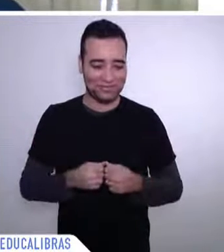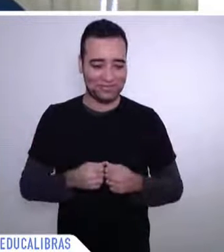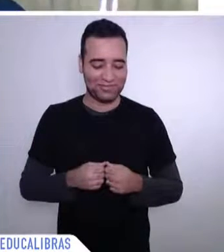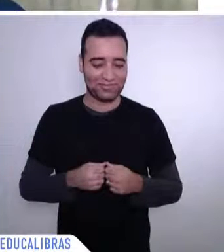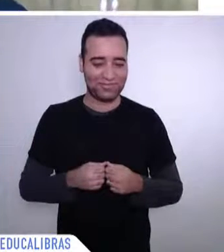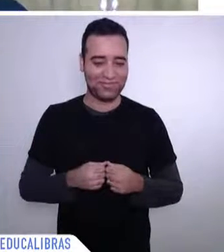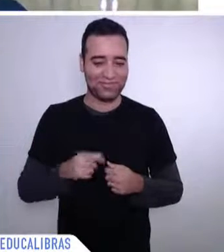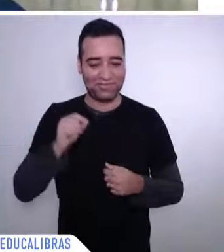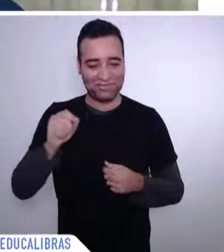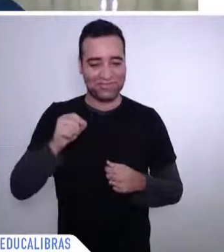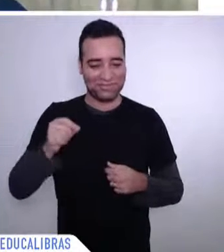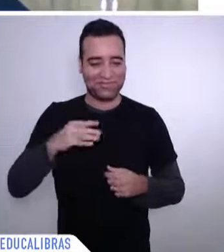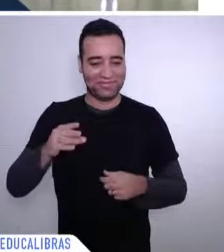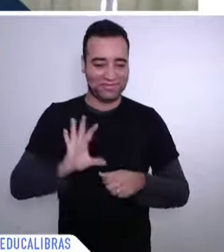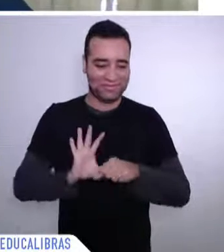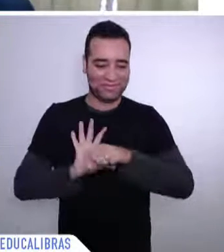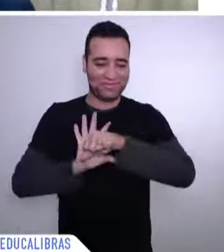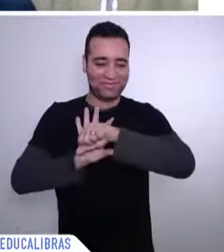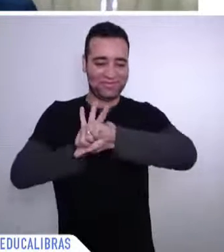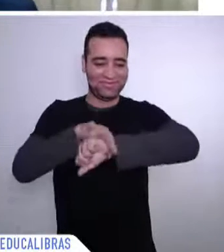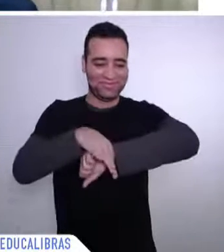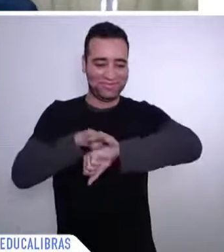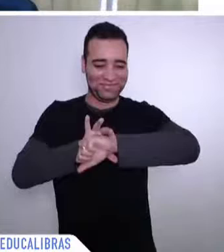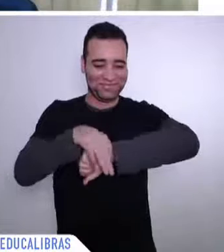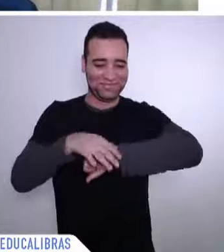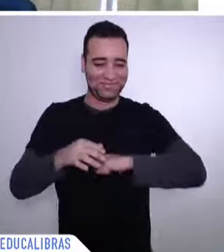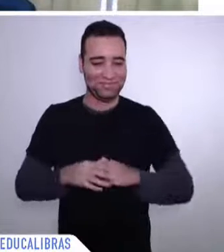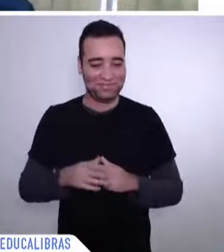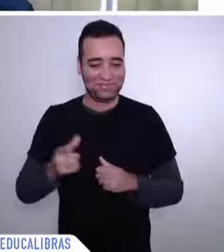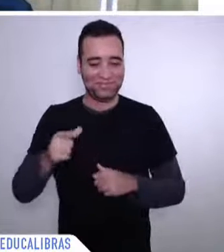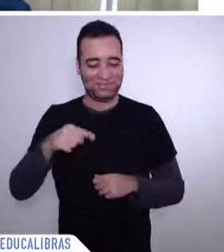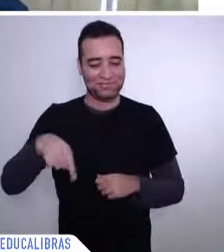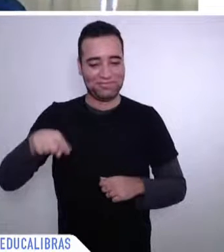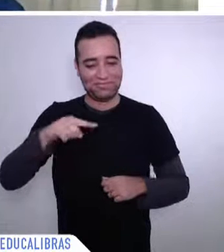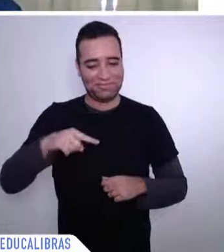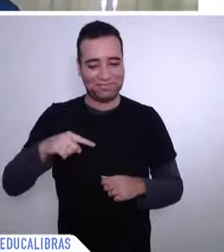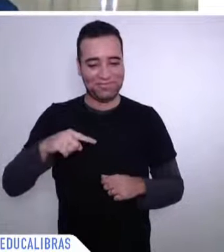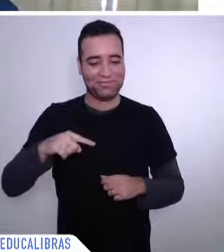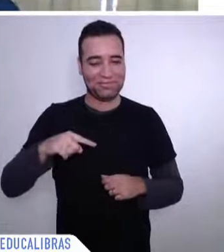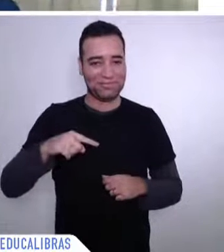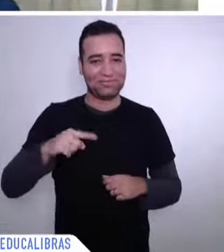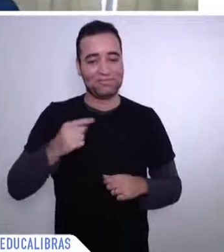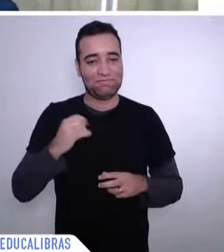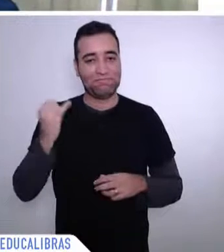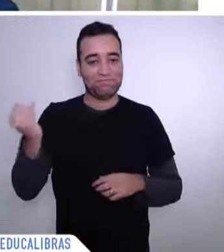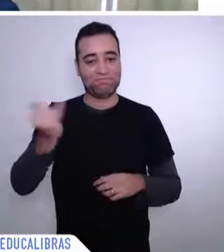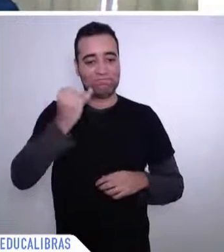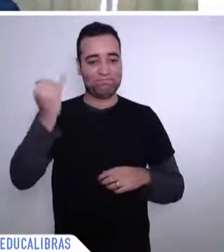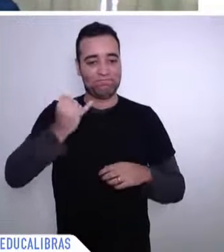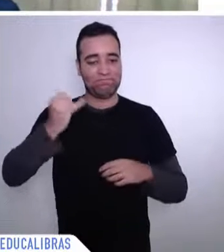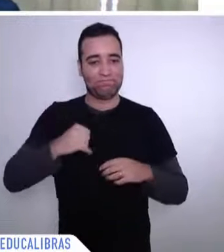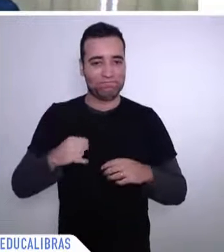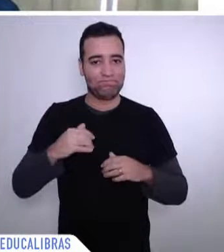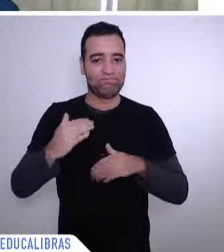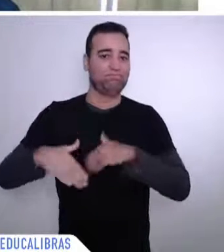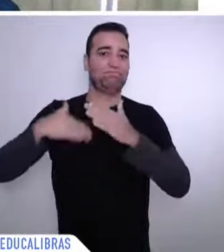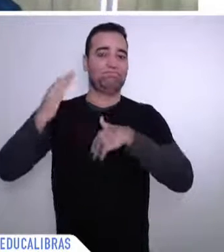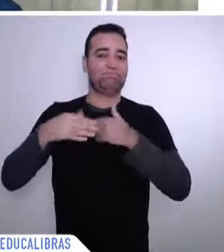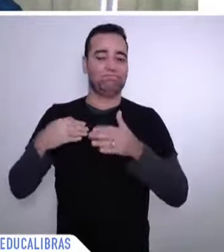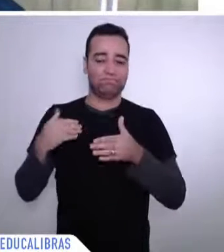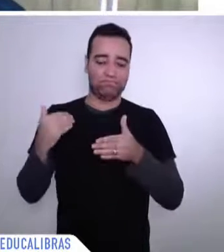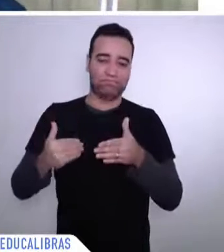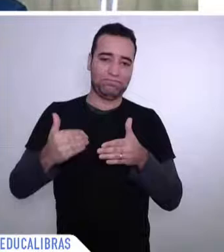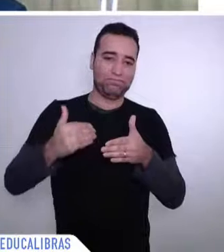the basis of Brazil, which consists of 60% of people who receive the minimum wages. And this is an important